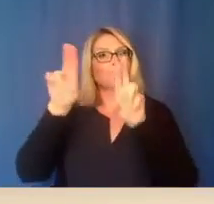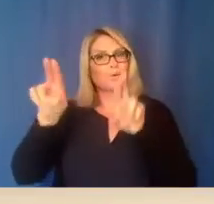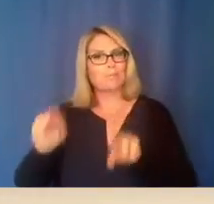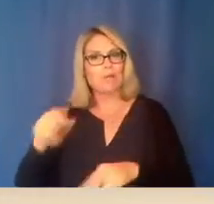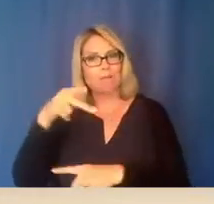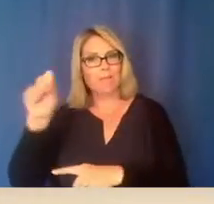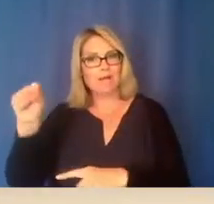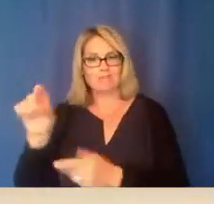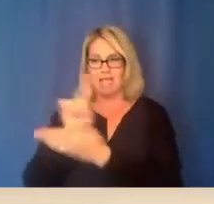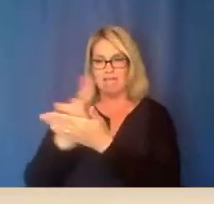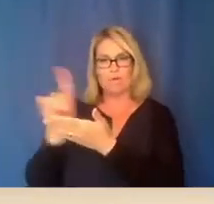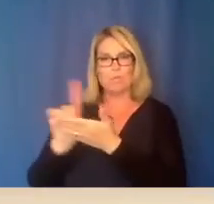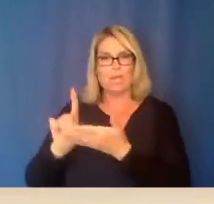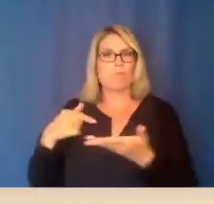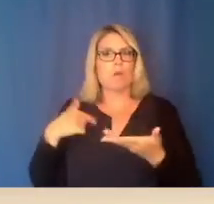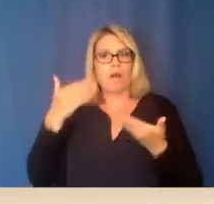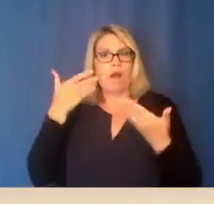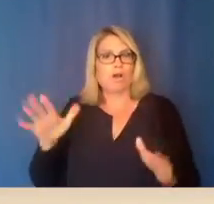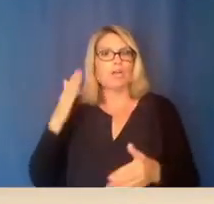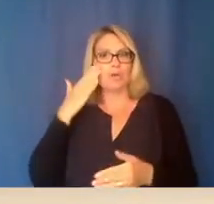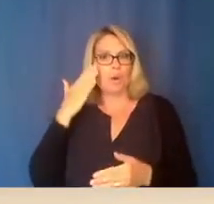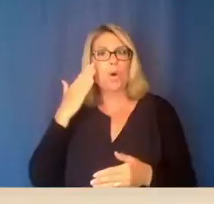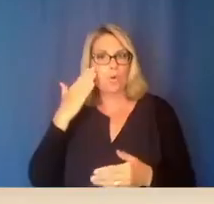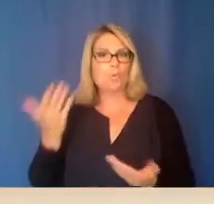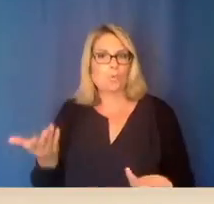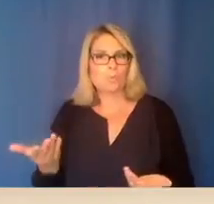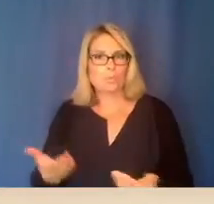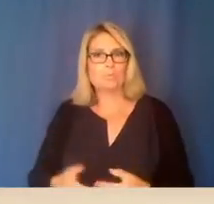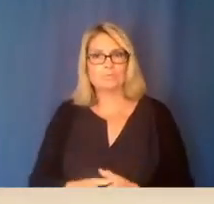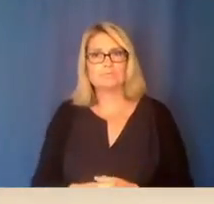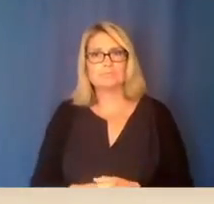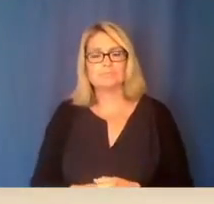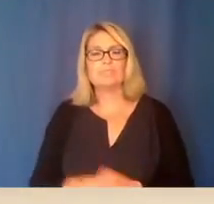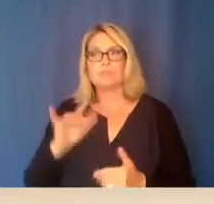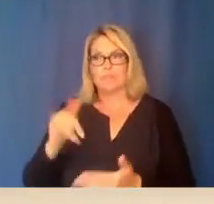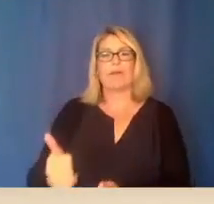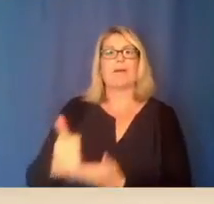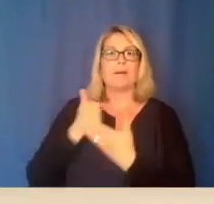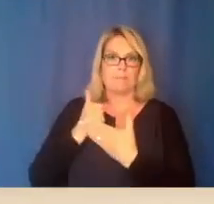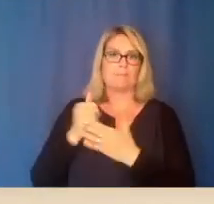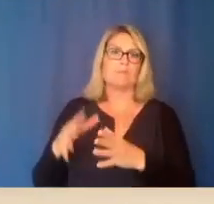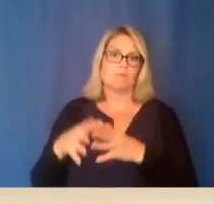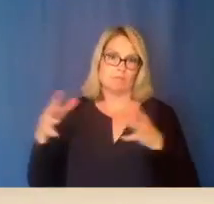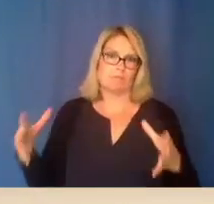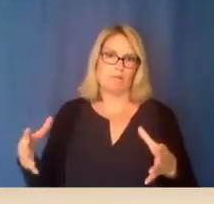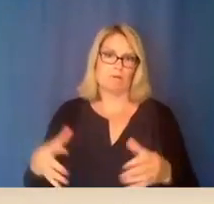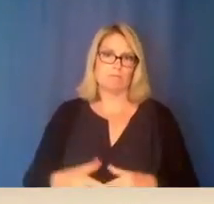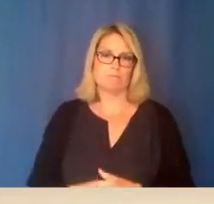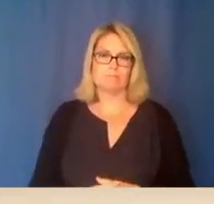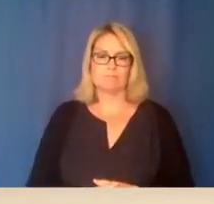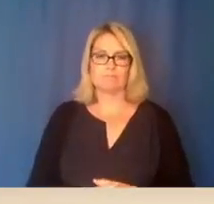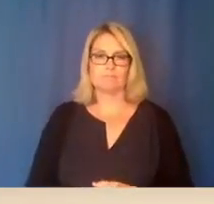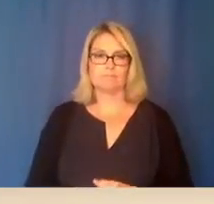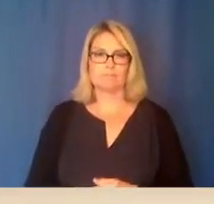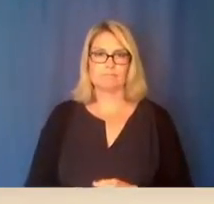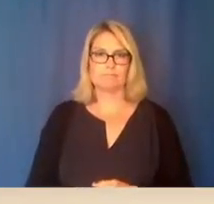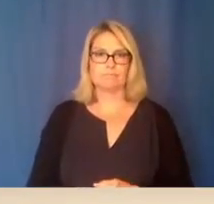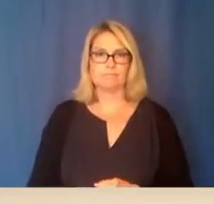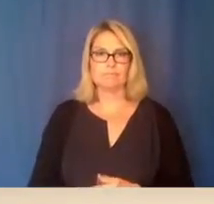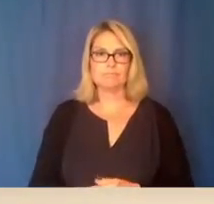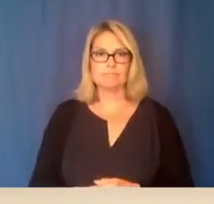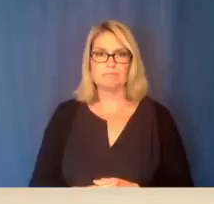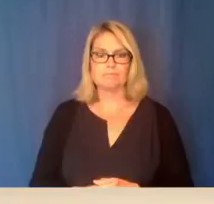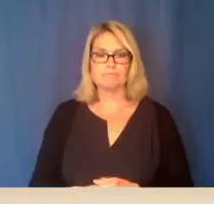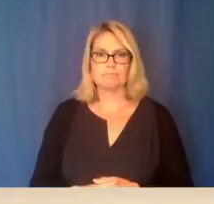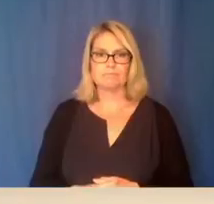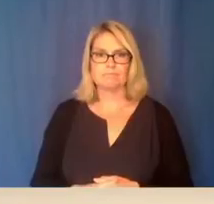weekly basis. So that is actually helpful, and so I actually think it's a